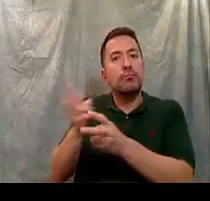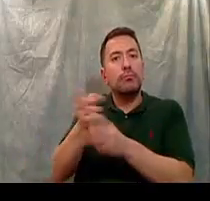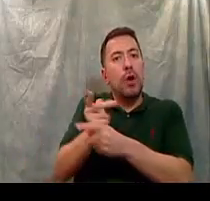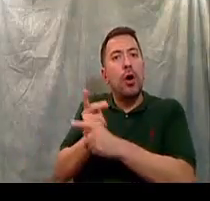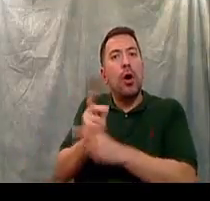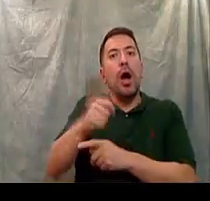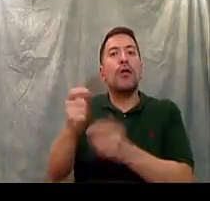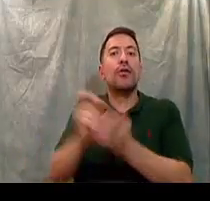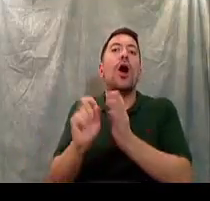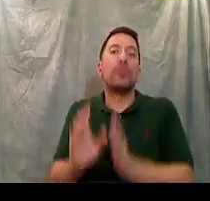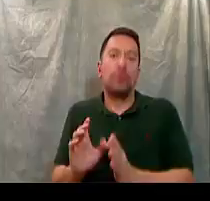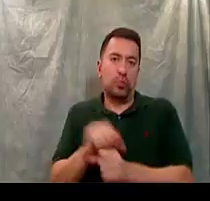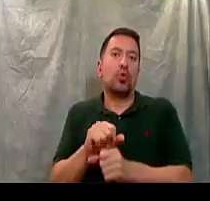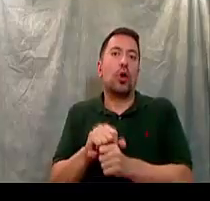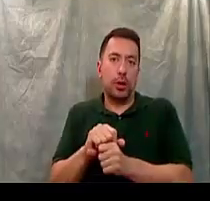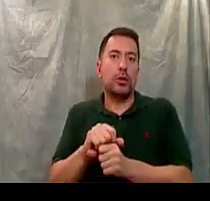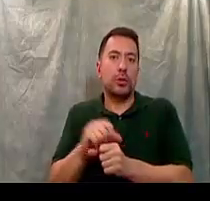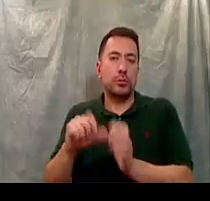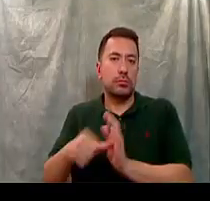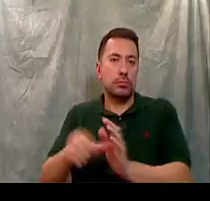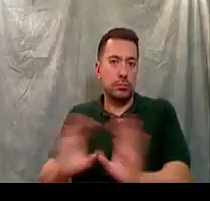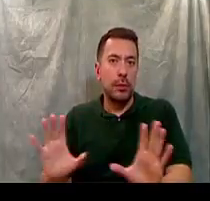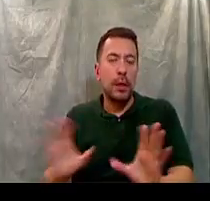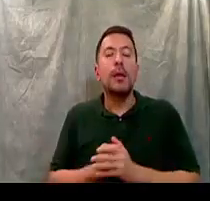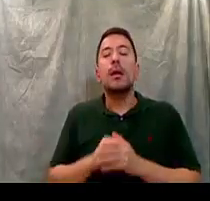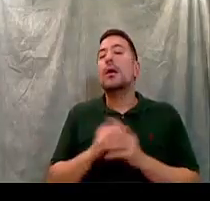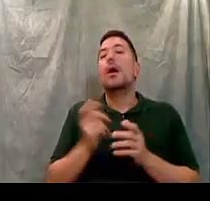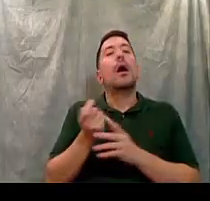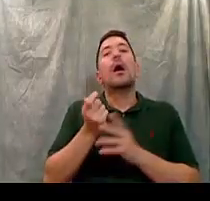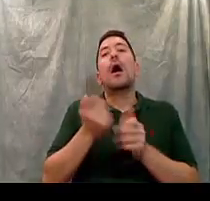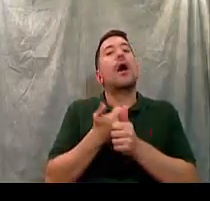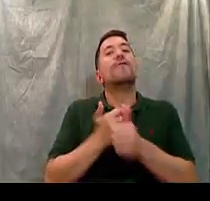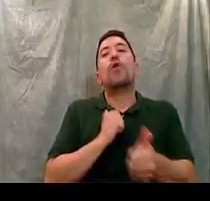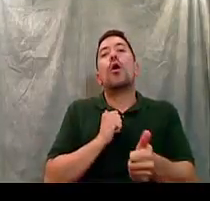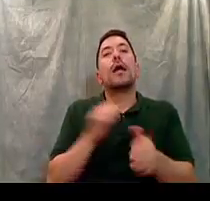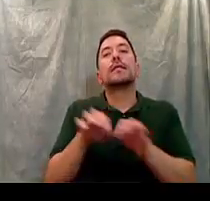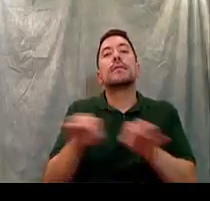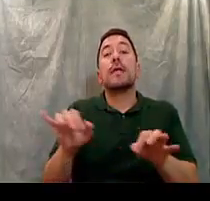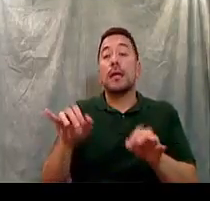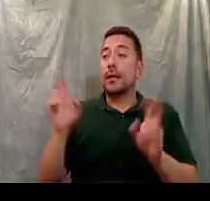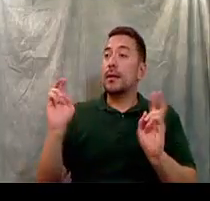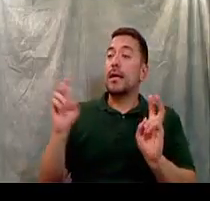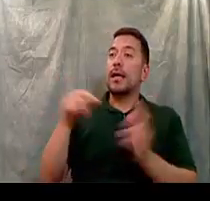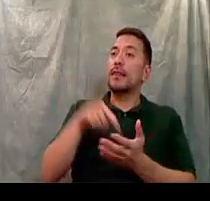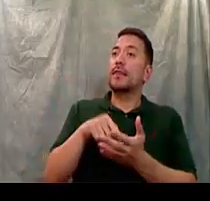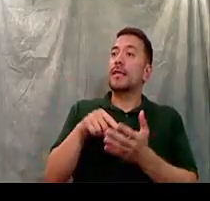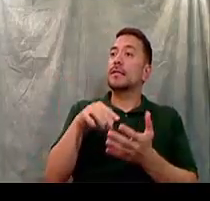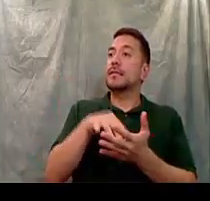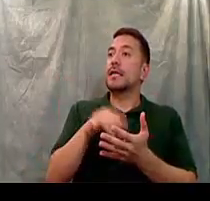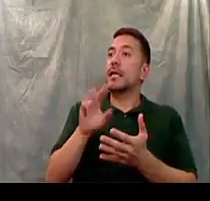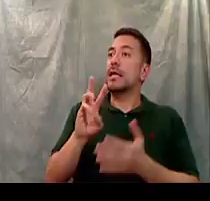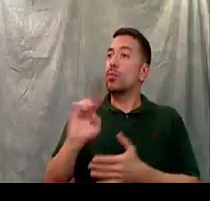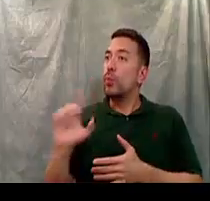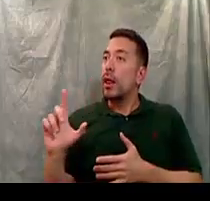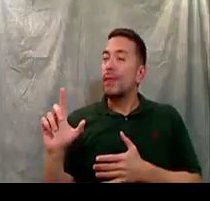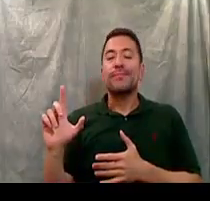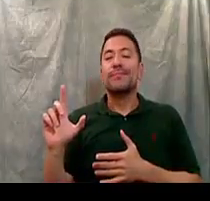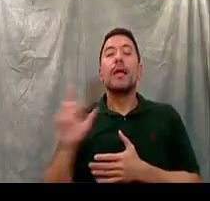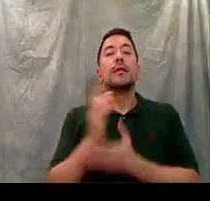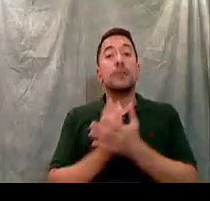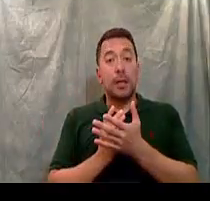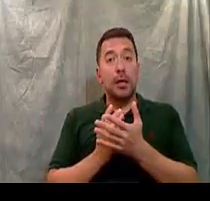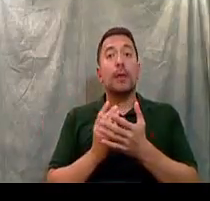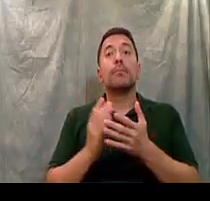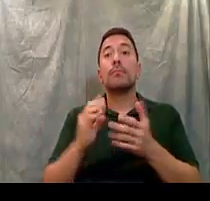I want to advocate for the elimination of statements like, this study will. Some of the problem statements amongst the group started